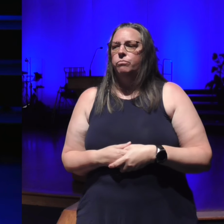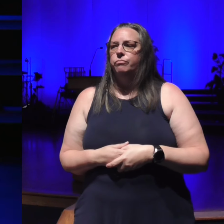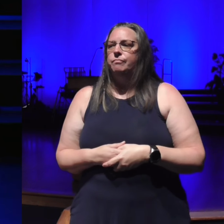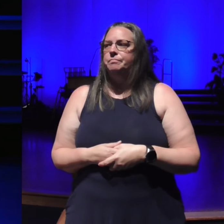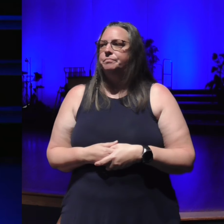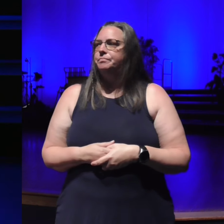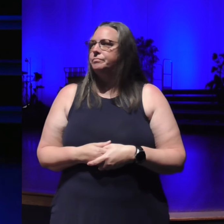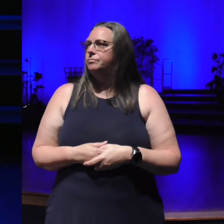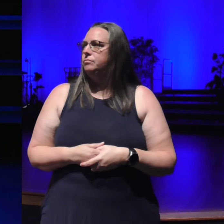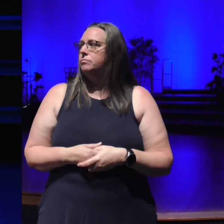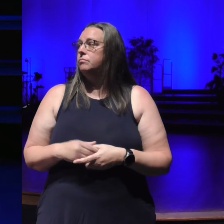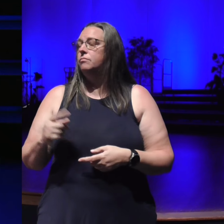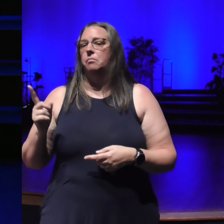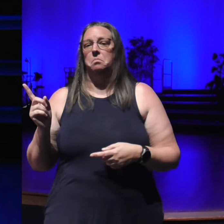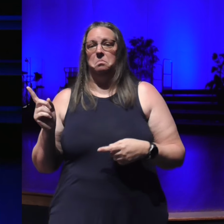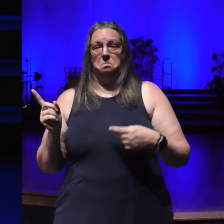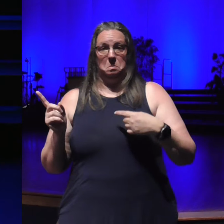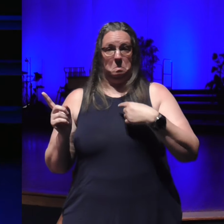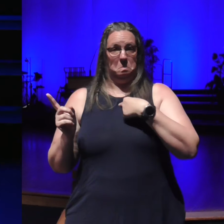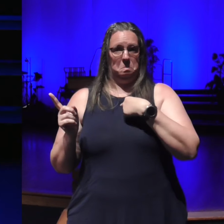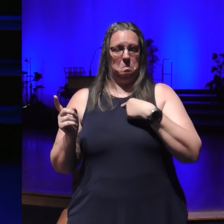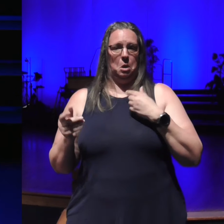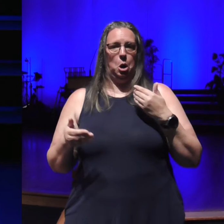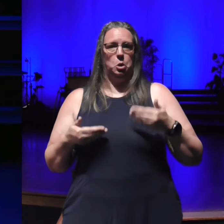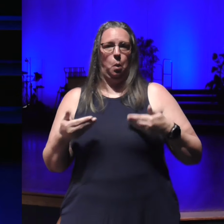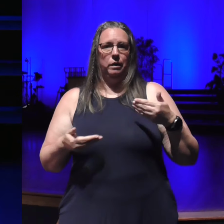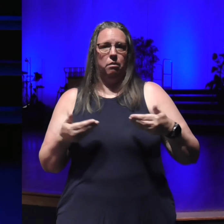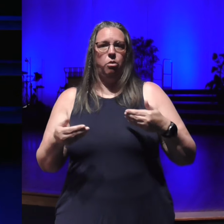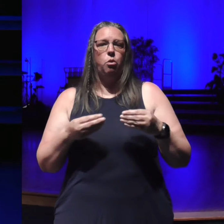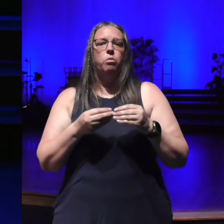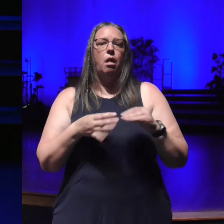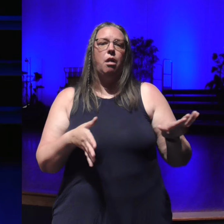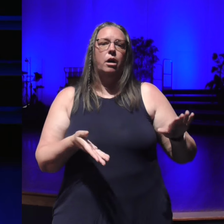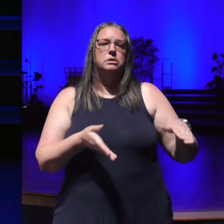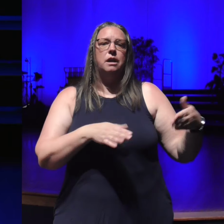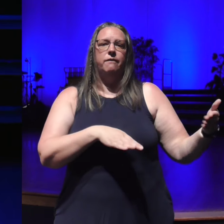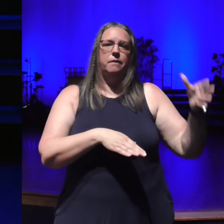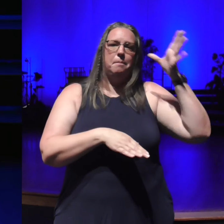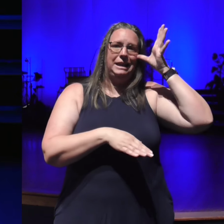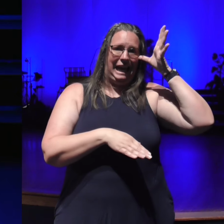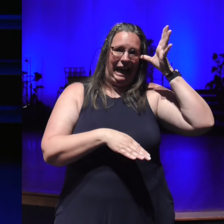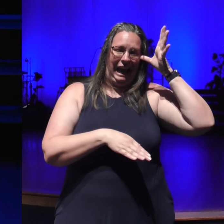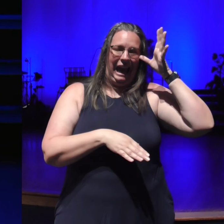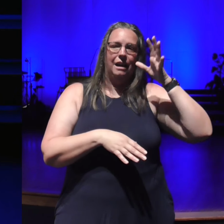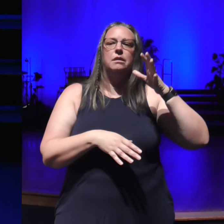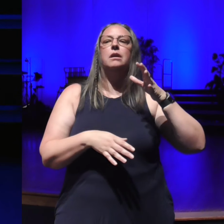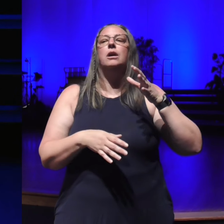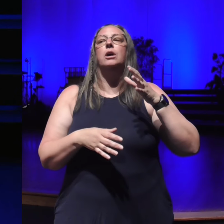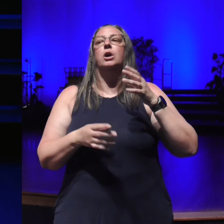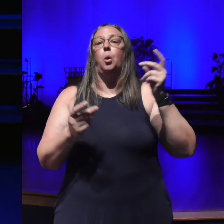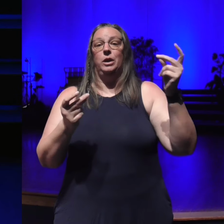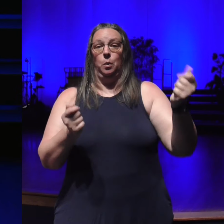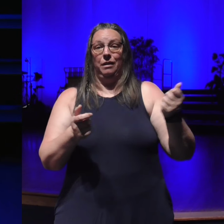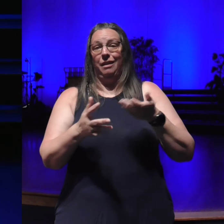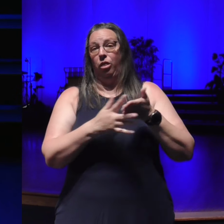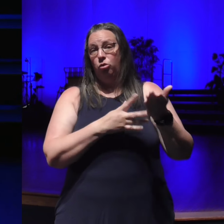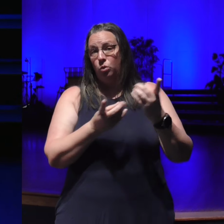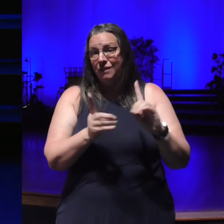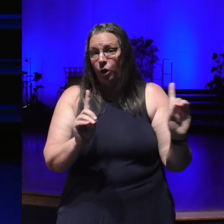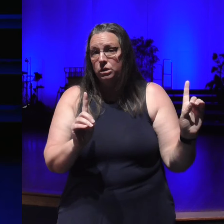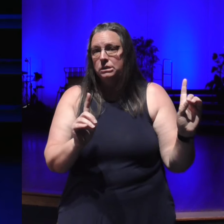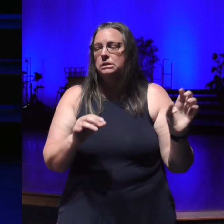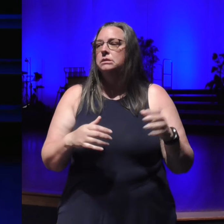Moving through the loss of my father, followed quickly by the experience of divorce. Norman Lear wrote a great book called Even This I